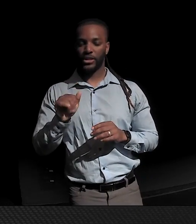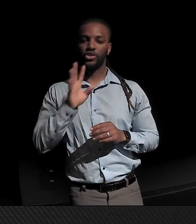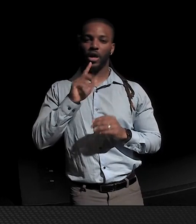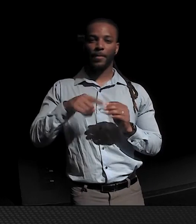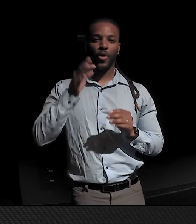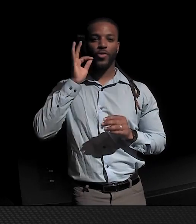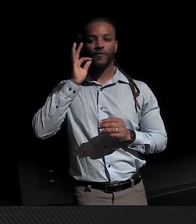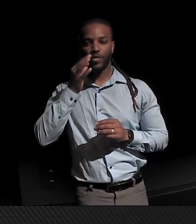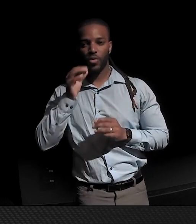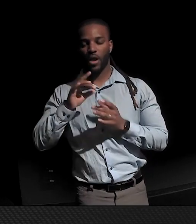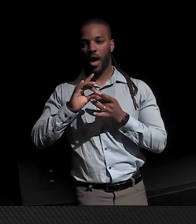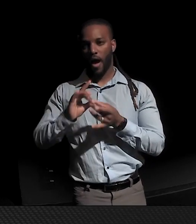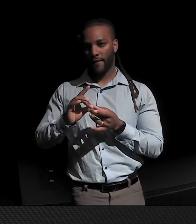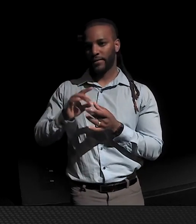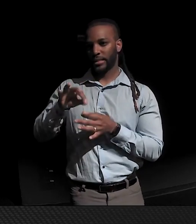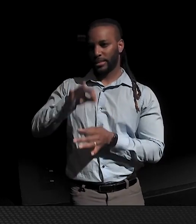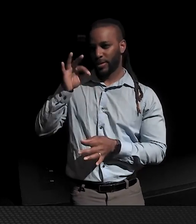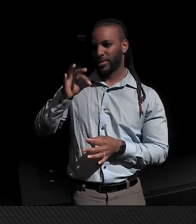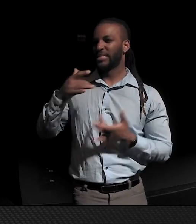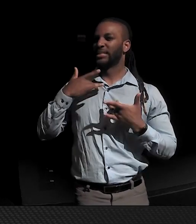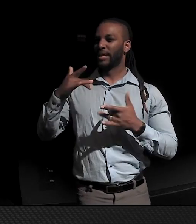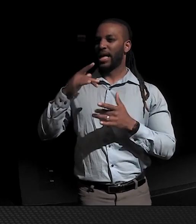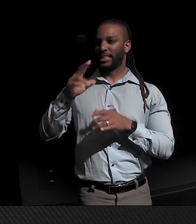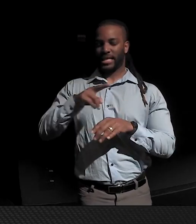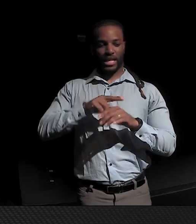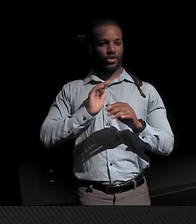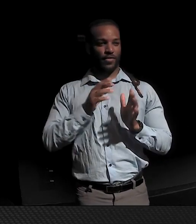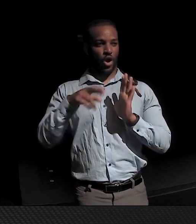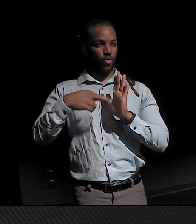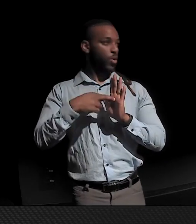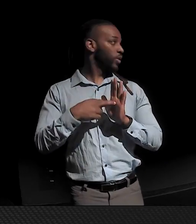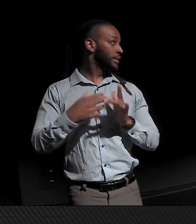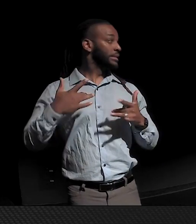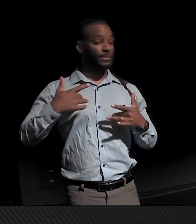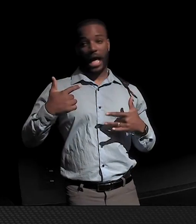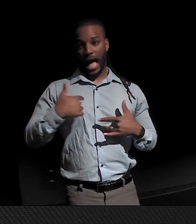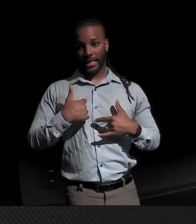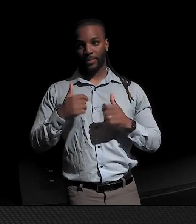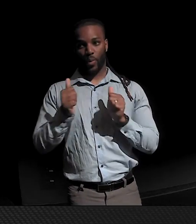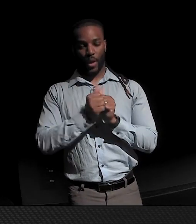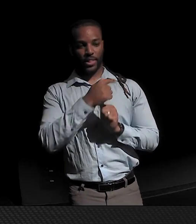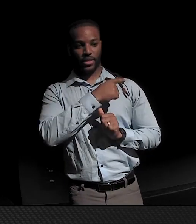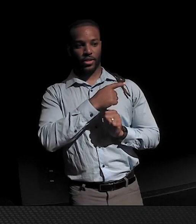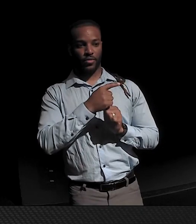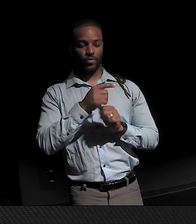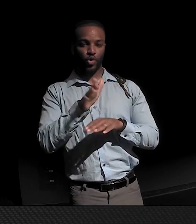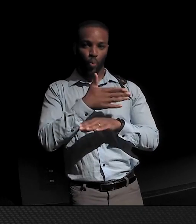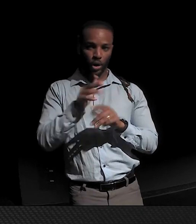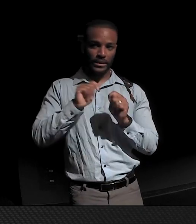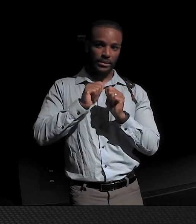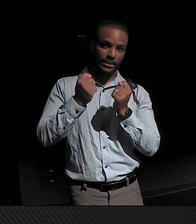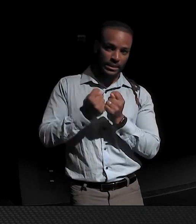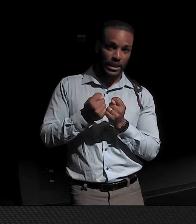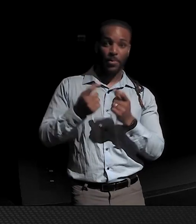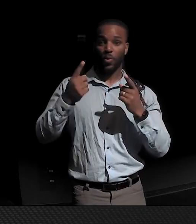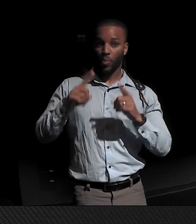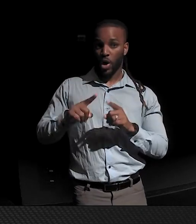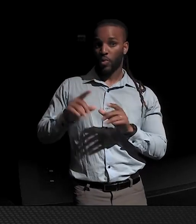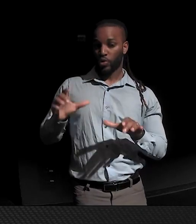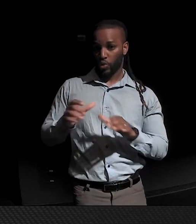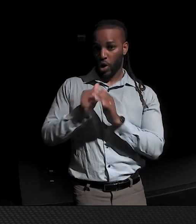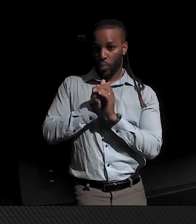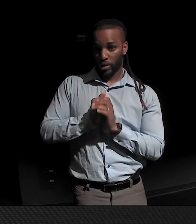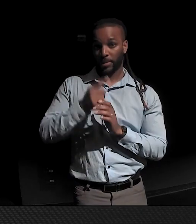the Spirit. And so typically, because of the nature of my role, I typically get to be with the worship team when we're leading worship. And